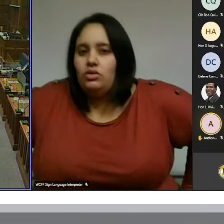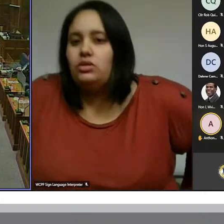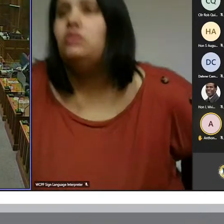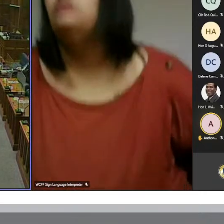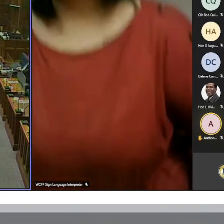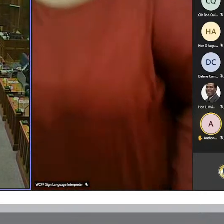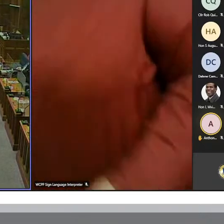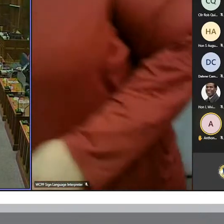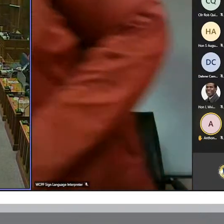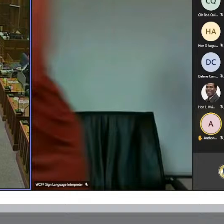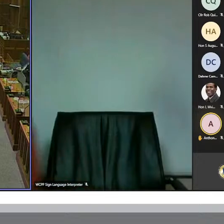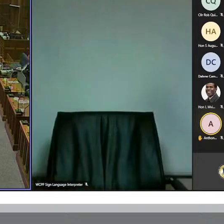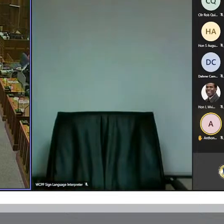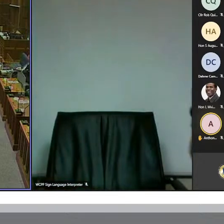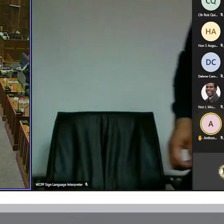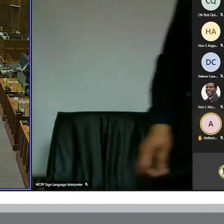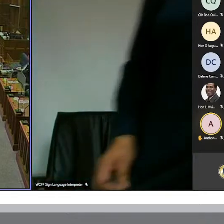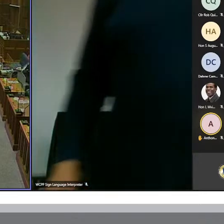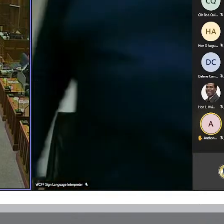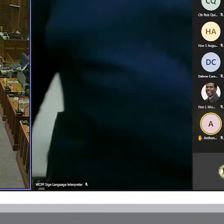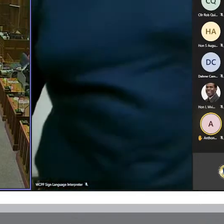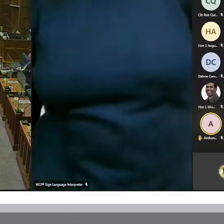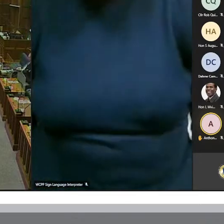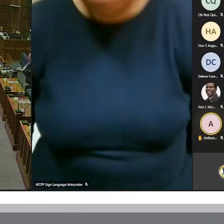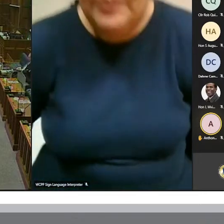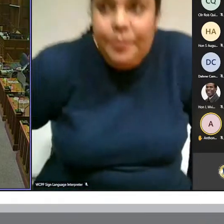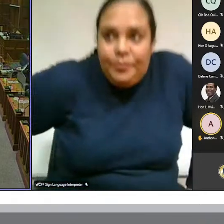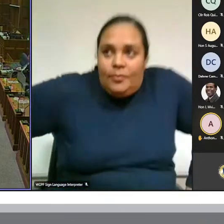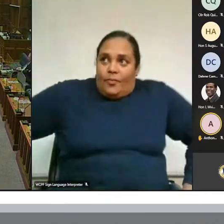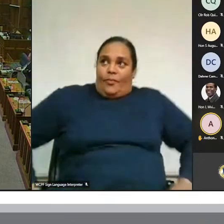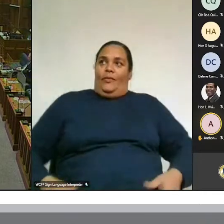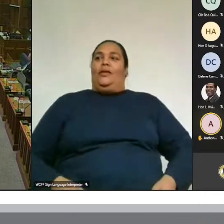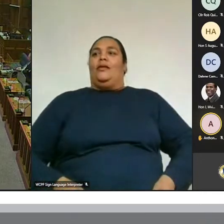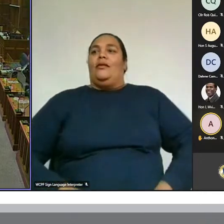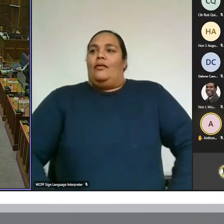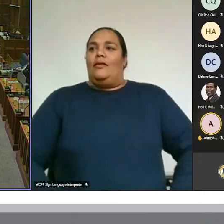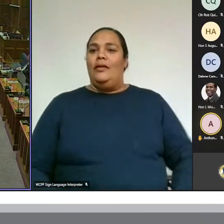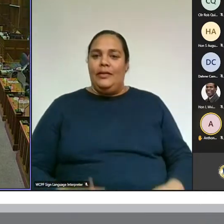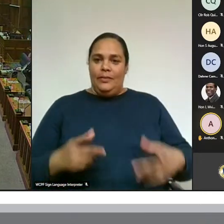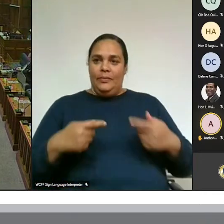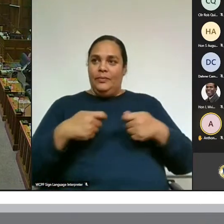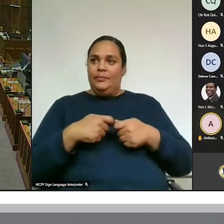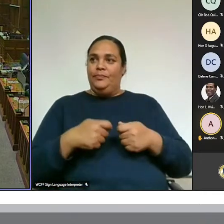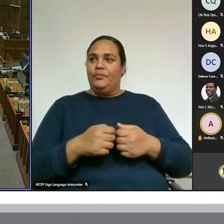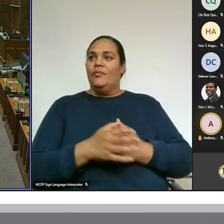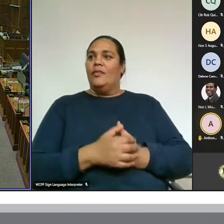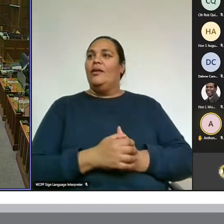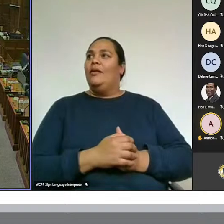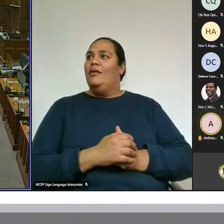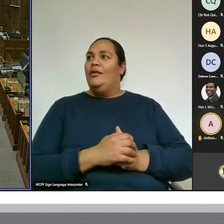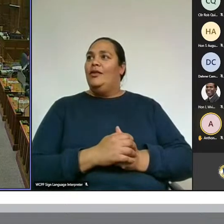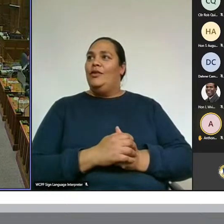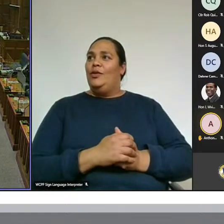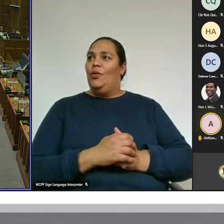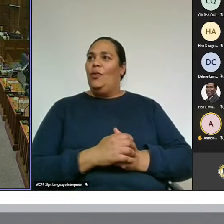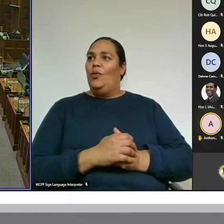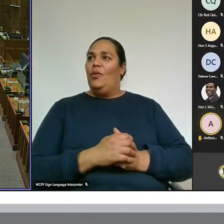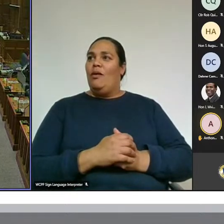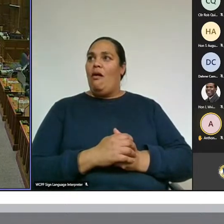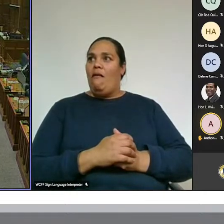perhaps around the subsidy or anything, Mr. Fenner?